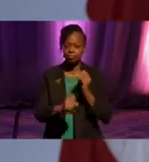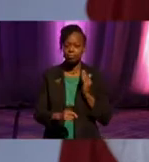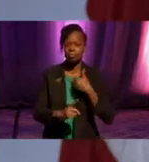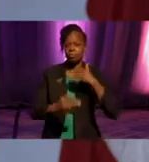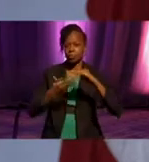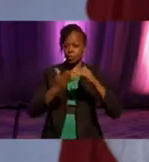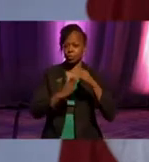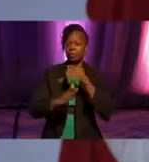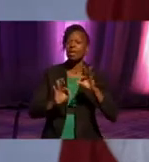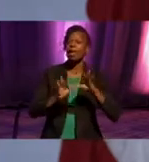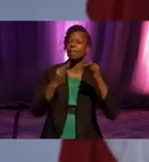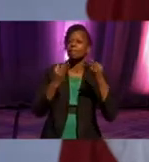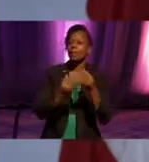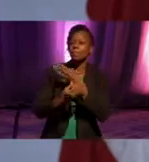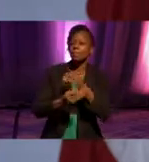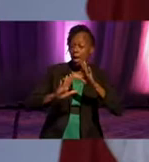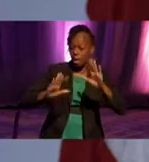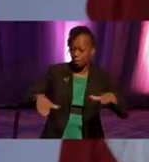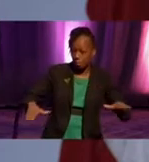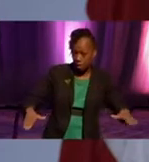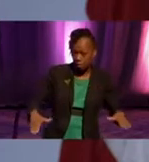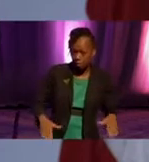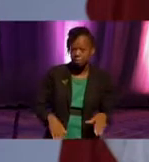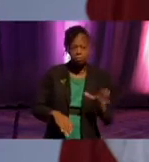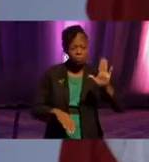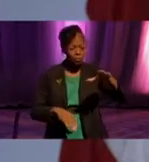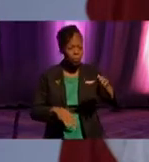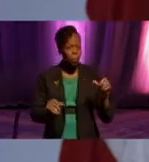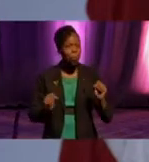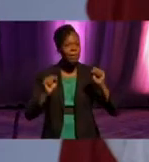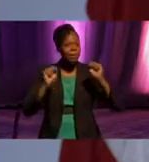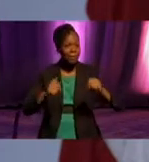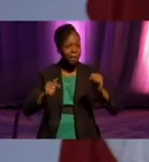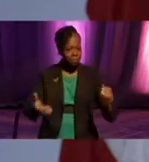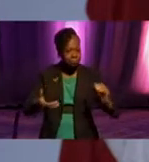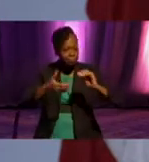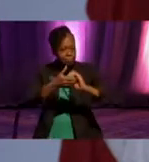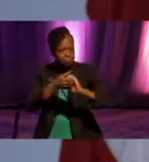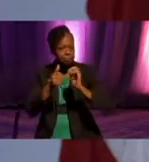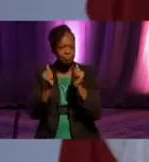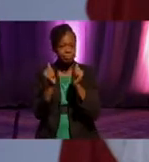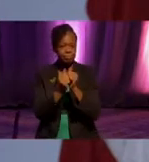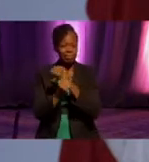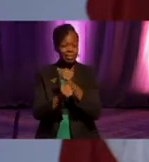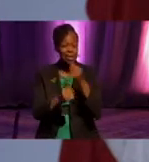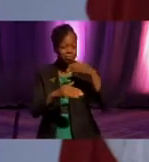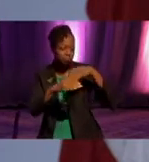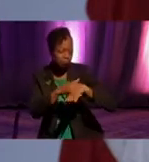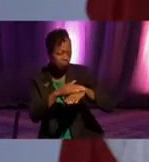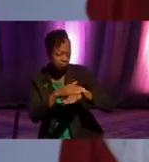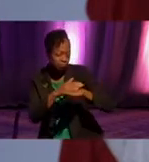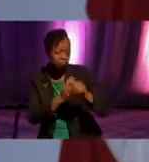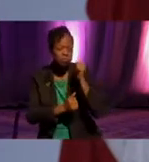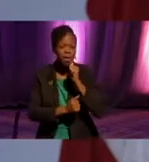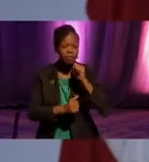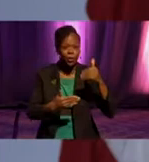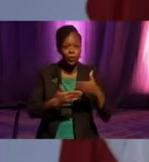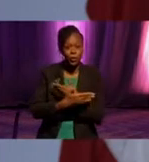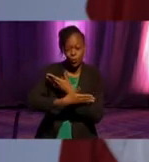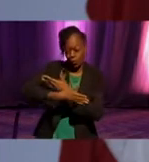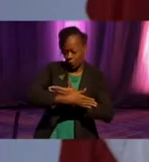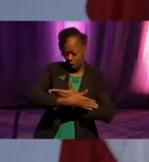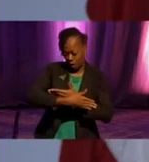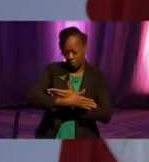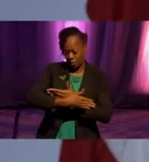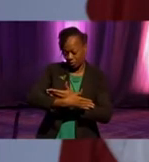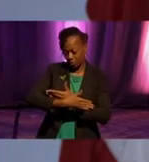babies. We can work on this together, and every day, we, with the birth of a new baby, have brand new opportunities to